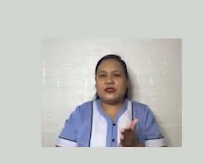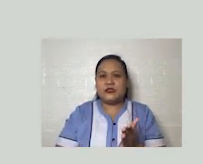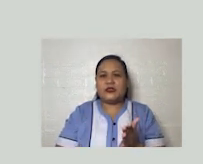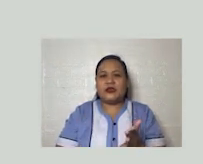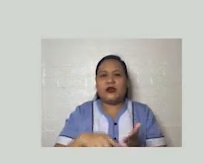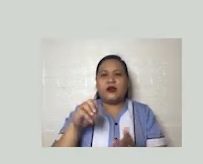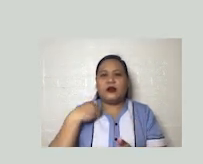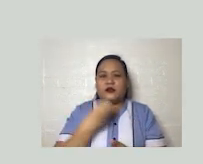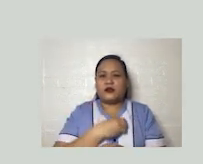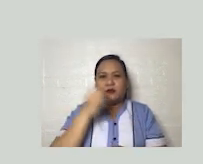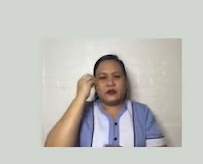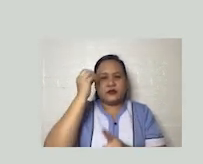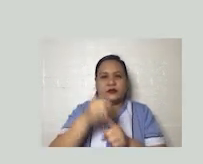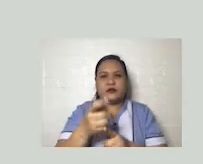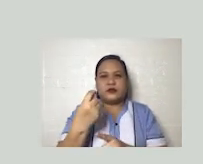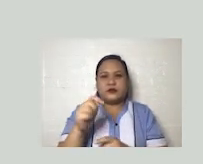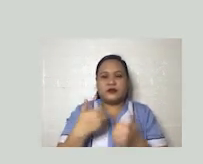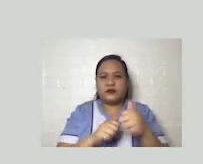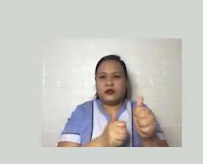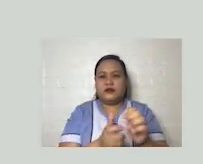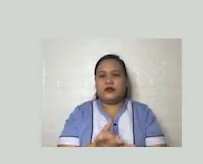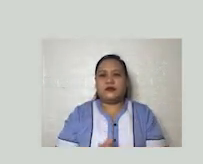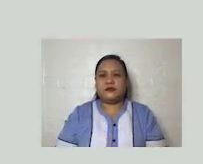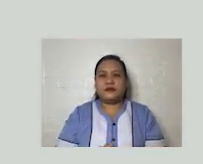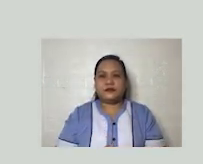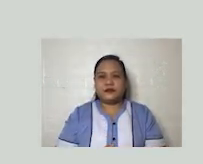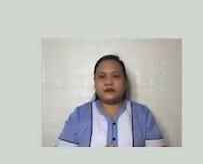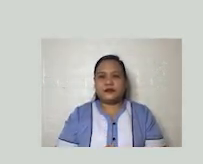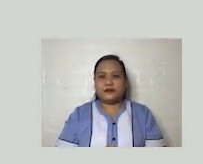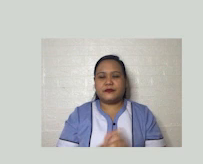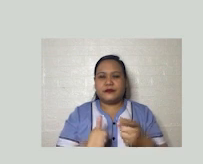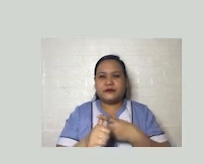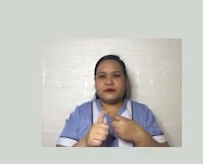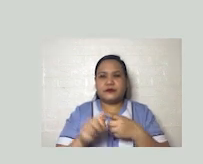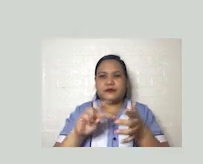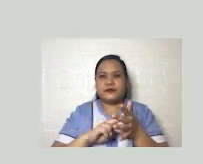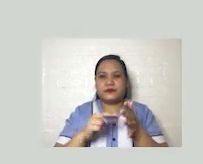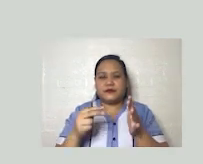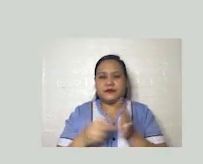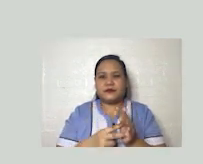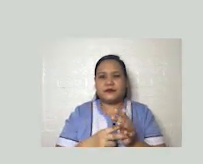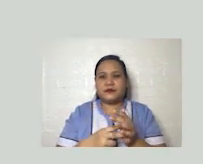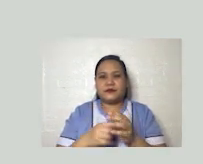For this episode, our objectives are the following.